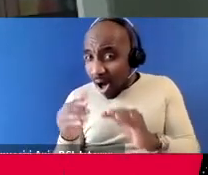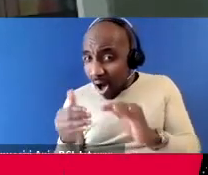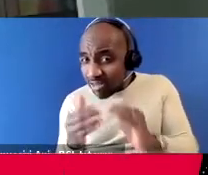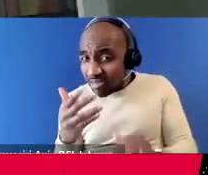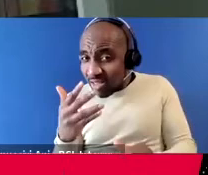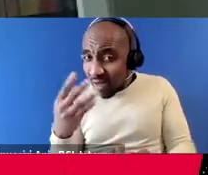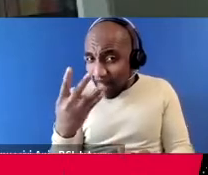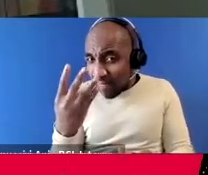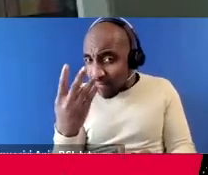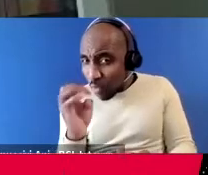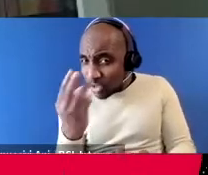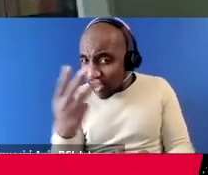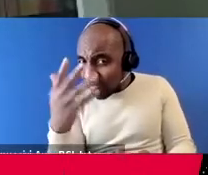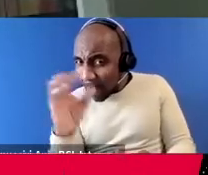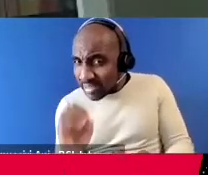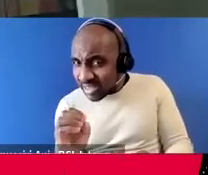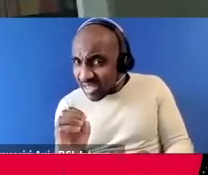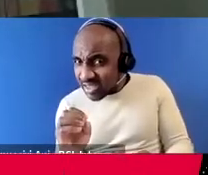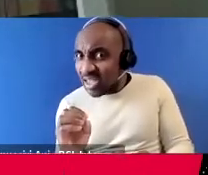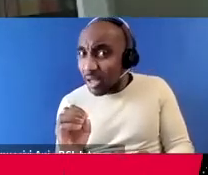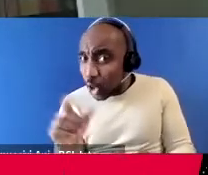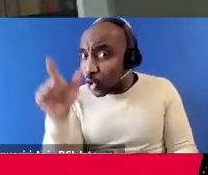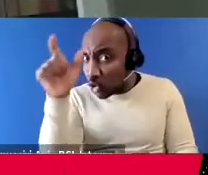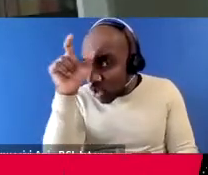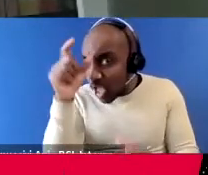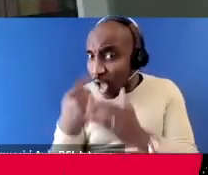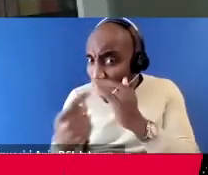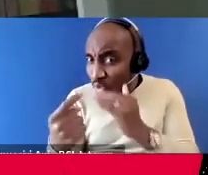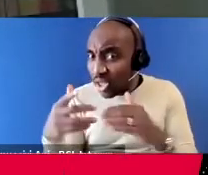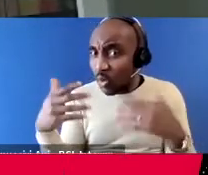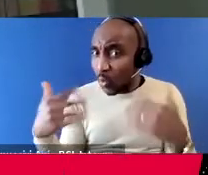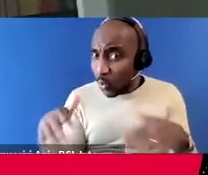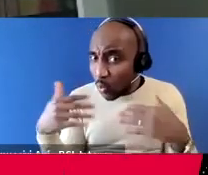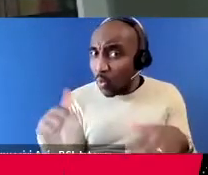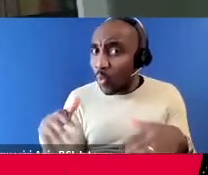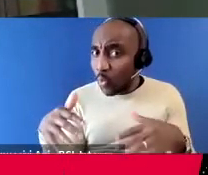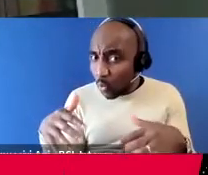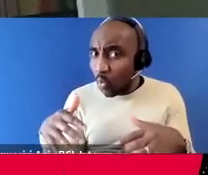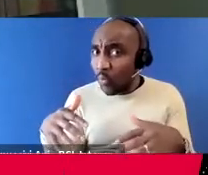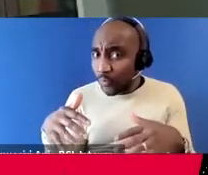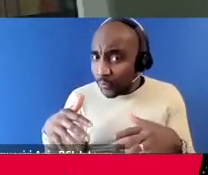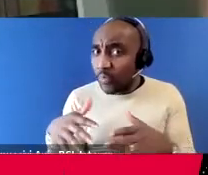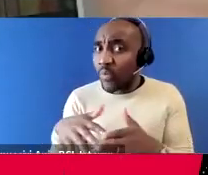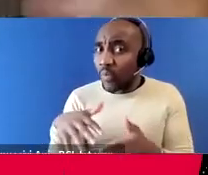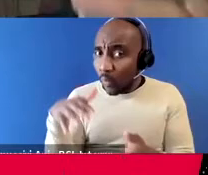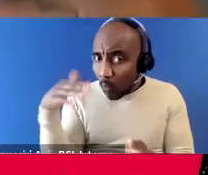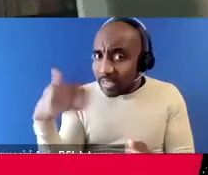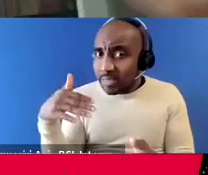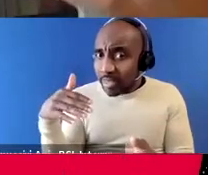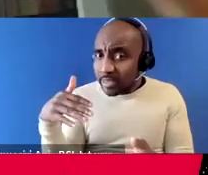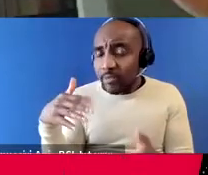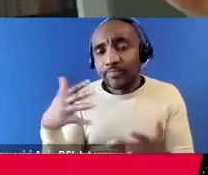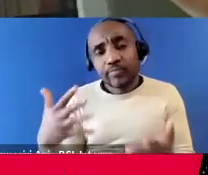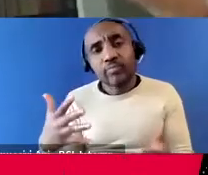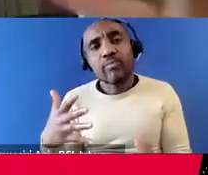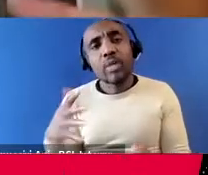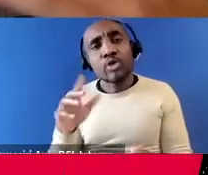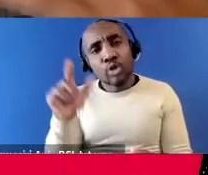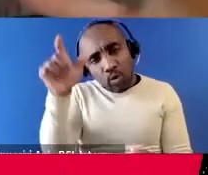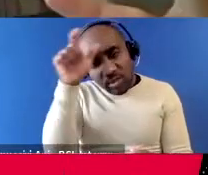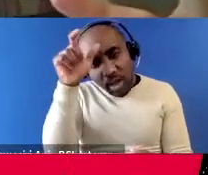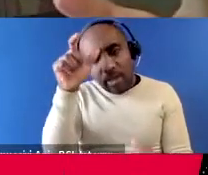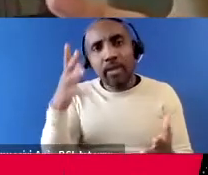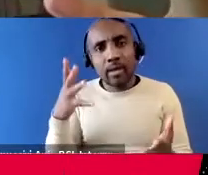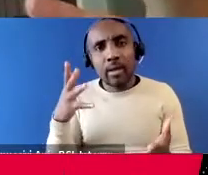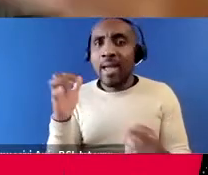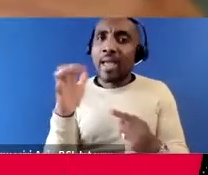know more about this than I do, but I thought that was really pushing. So the rise of prominence of Turkey as a major customer for